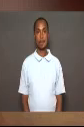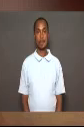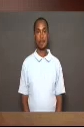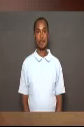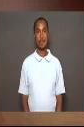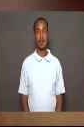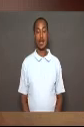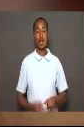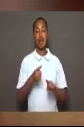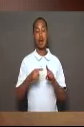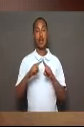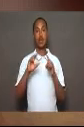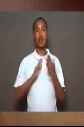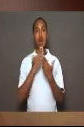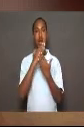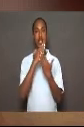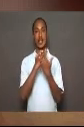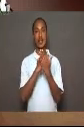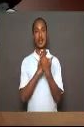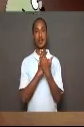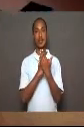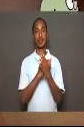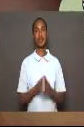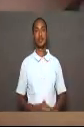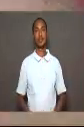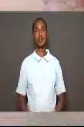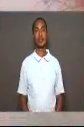Let's get back to our lesson.